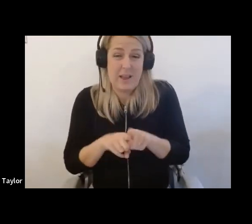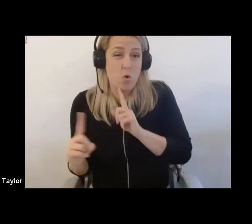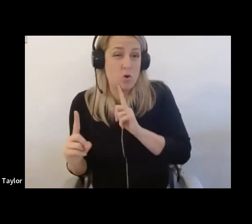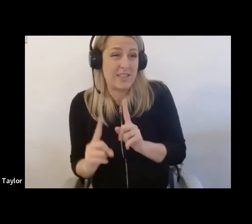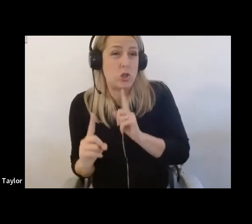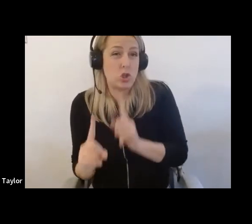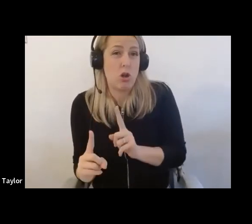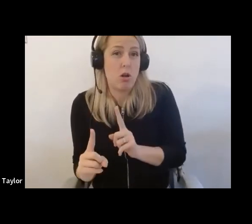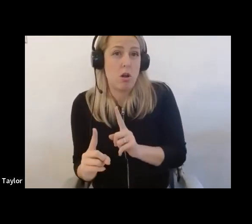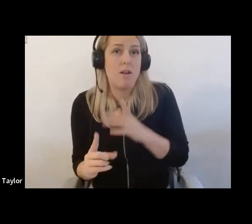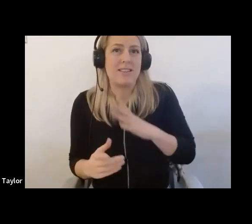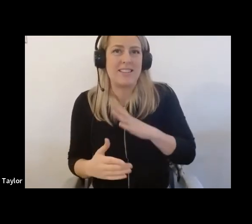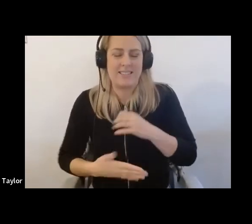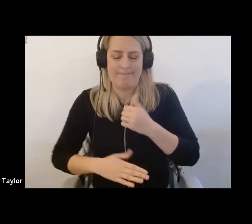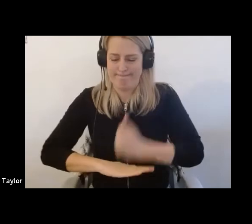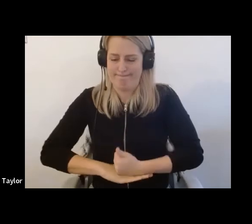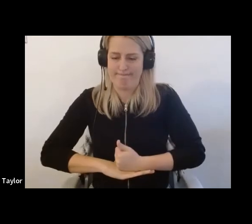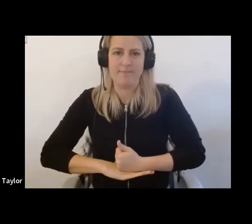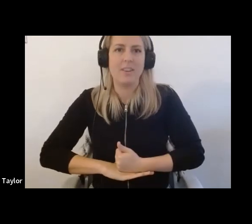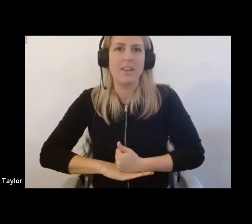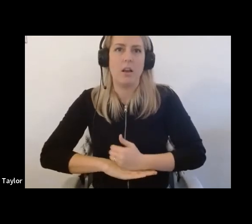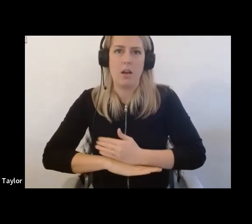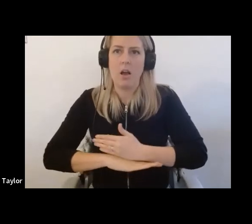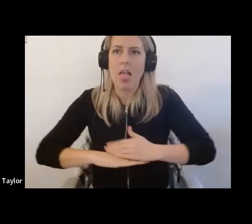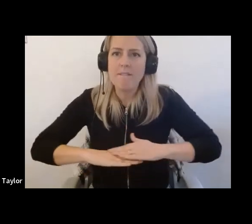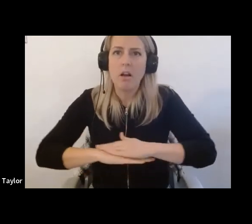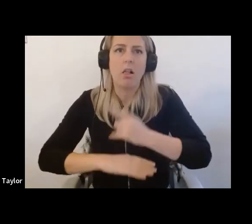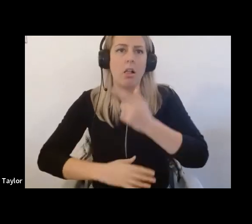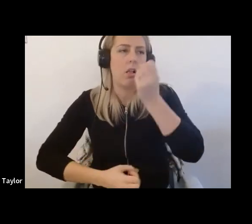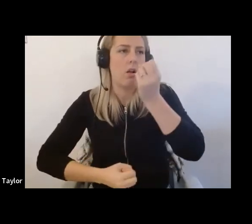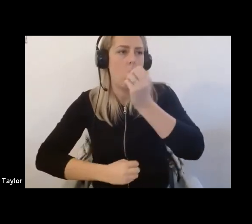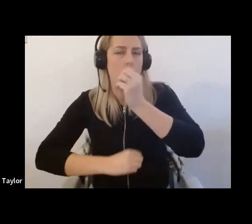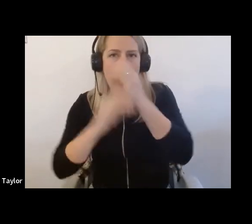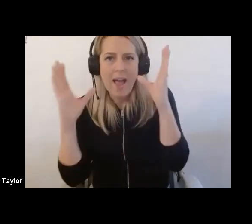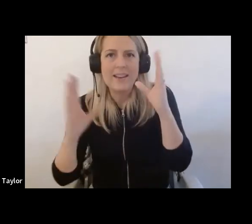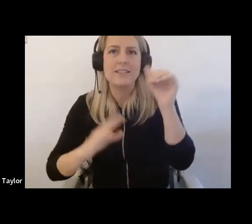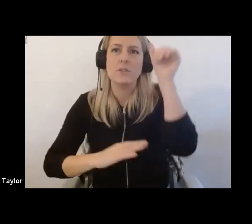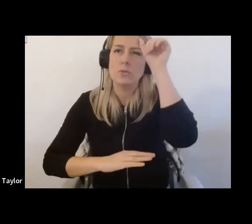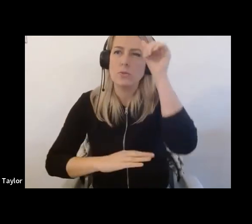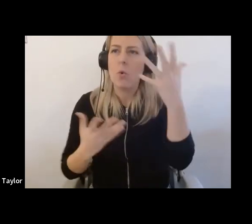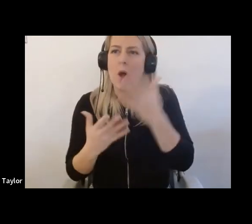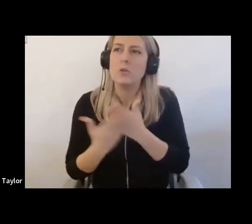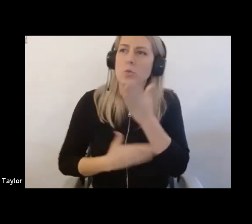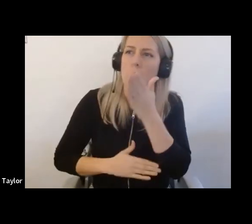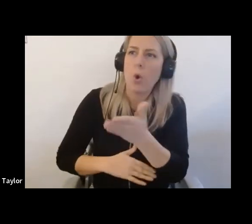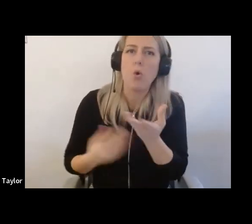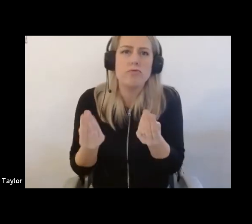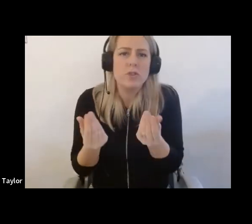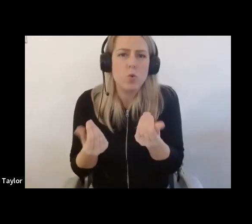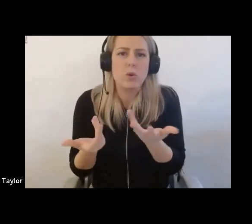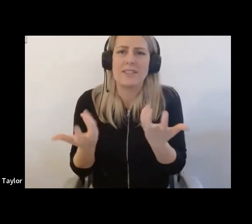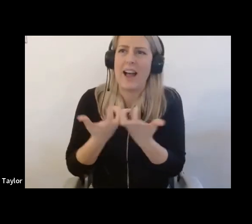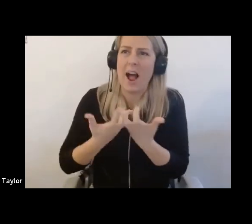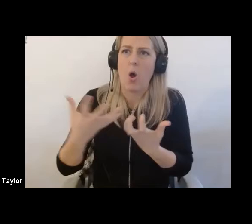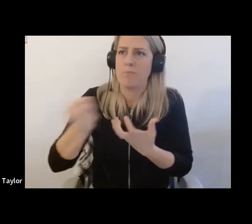that base level of awareness, and then of what it is and what it can do, and then awareness about where to go to get resources. And